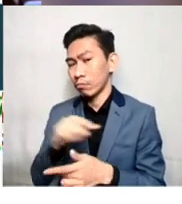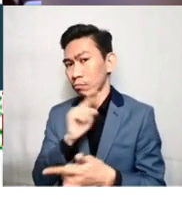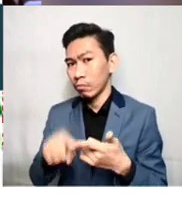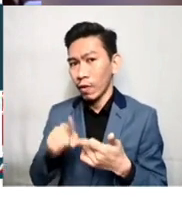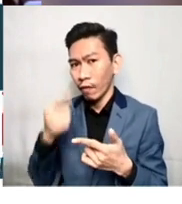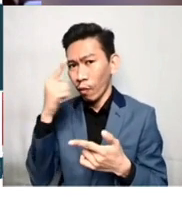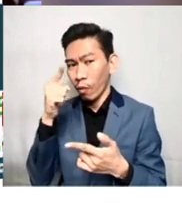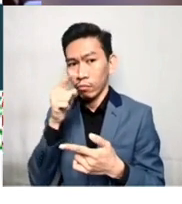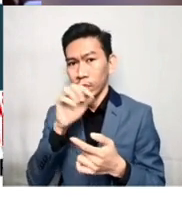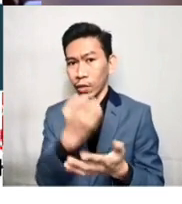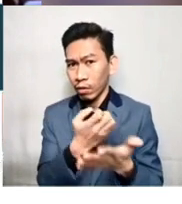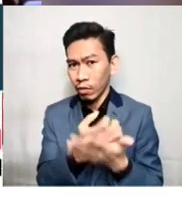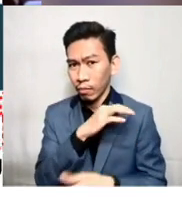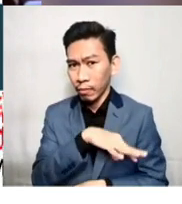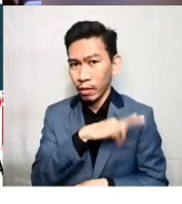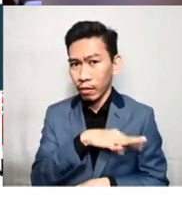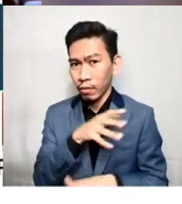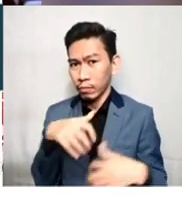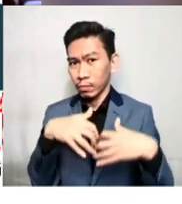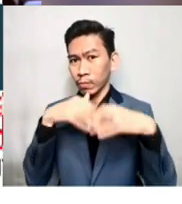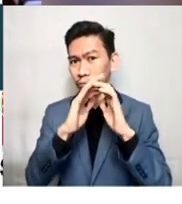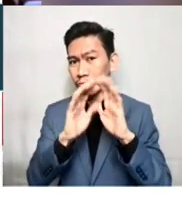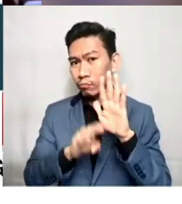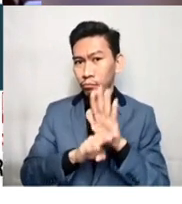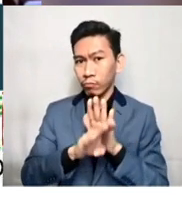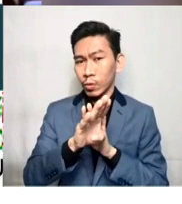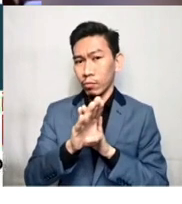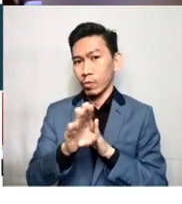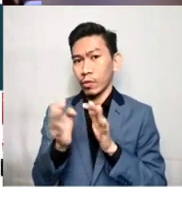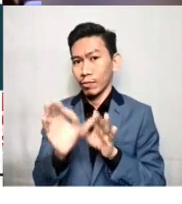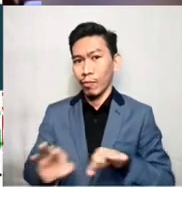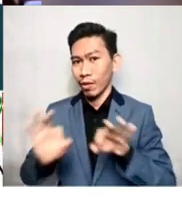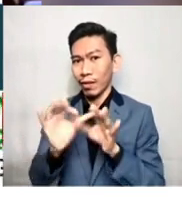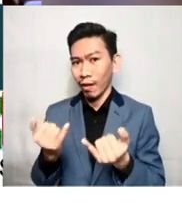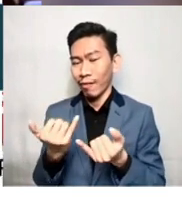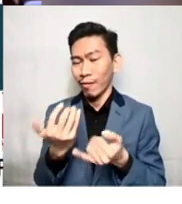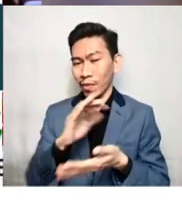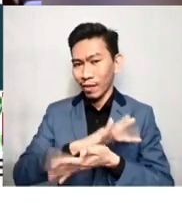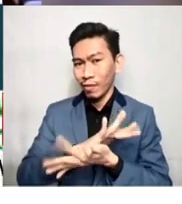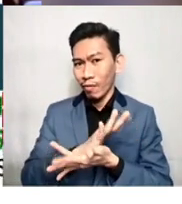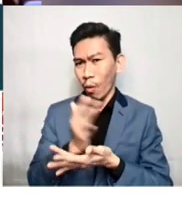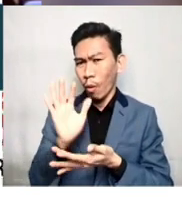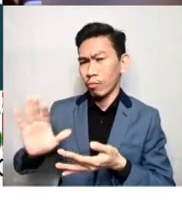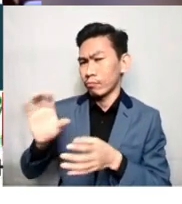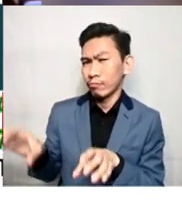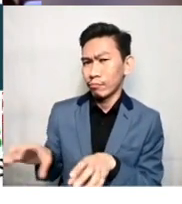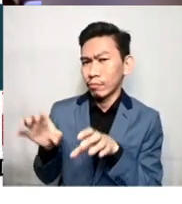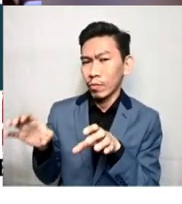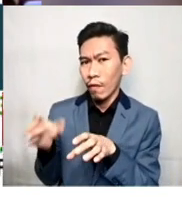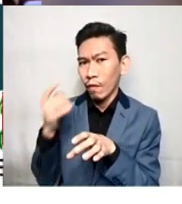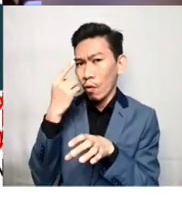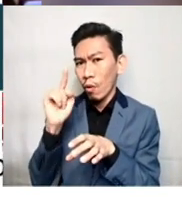economy, especially at this time during the pandemic? Are these efforts meant to stifle and to